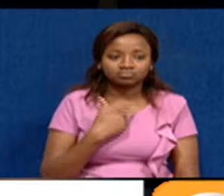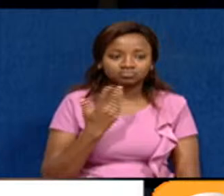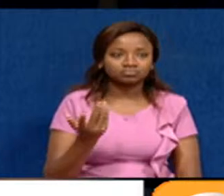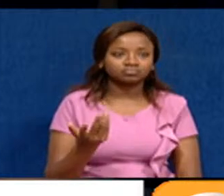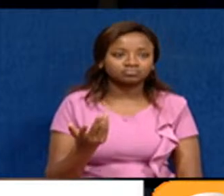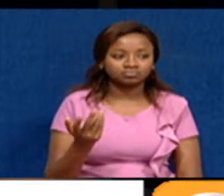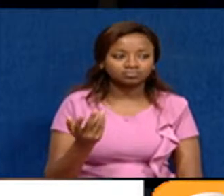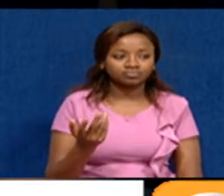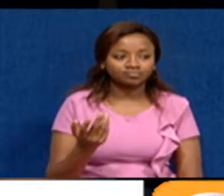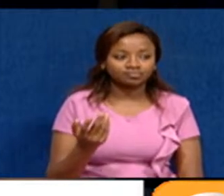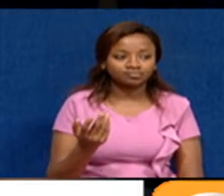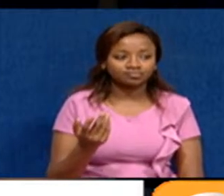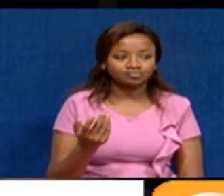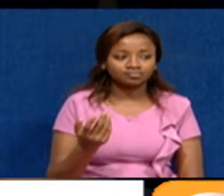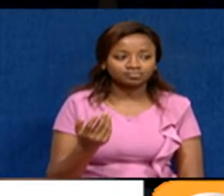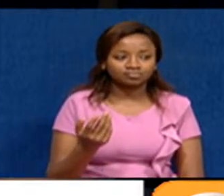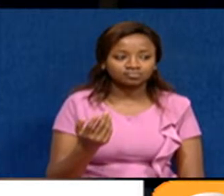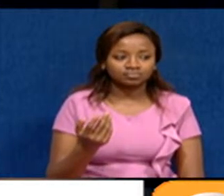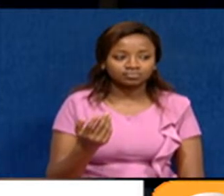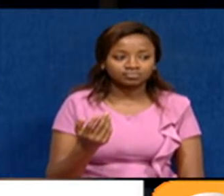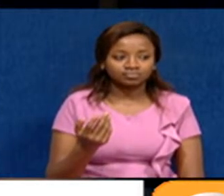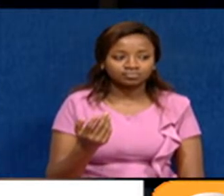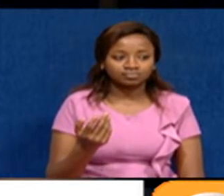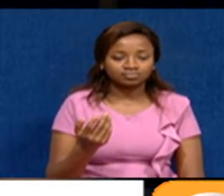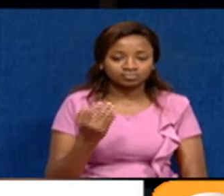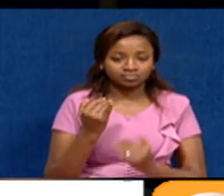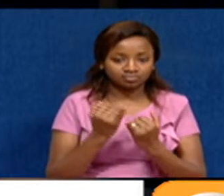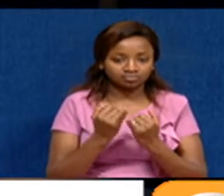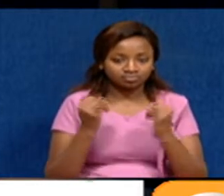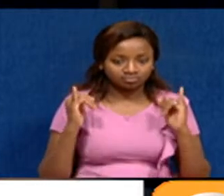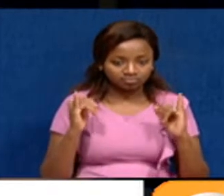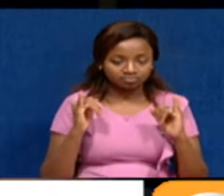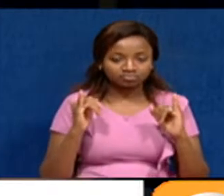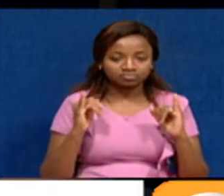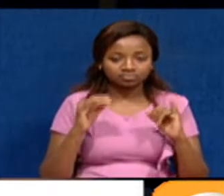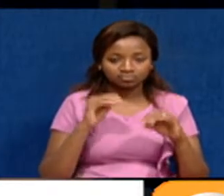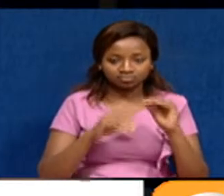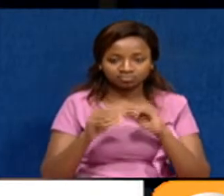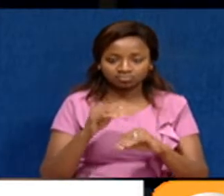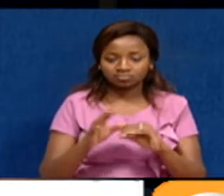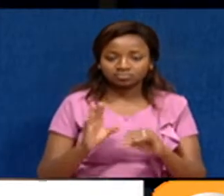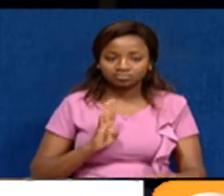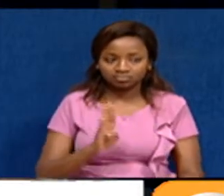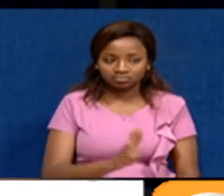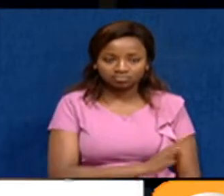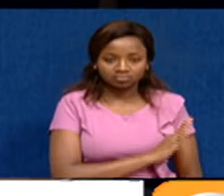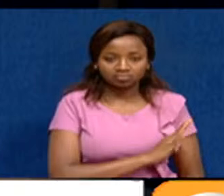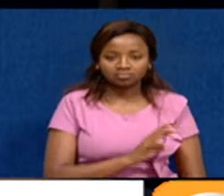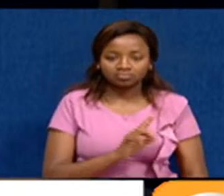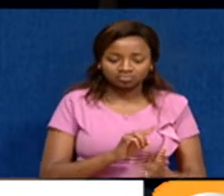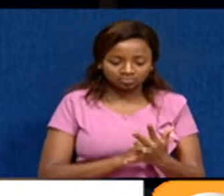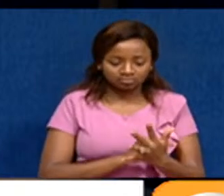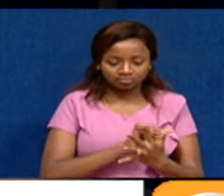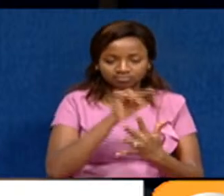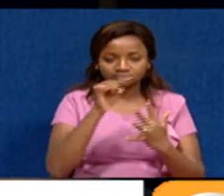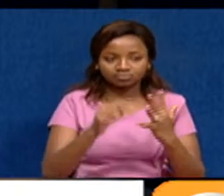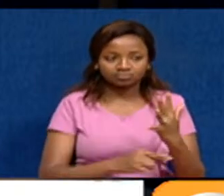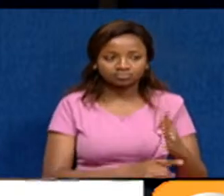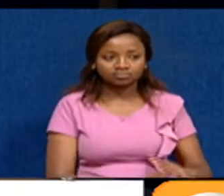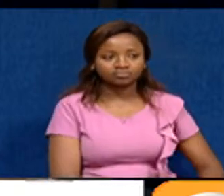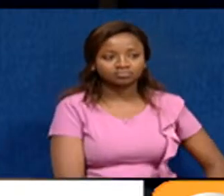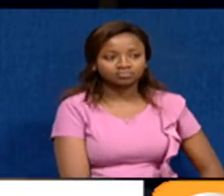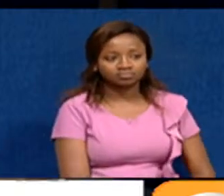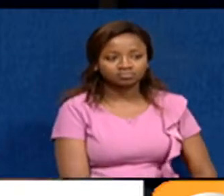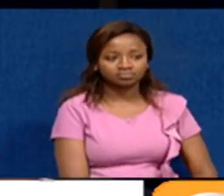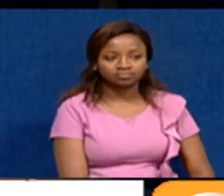have the electoral independent electoral board. Yes. Now, all these briefly, are please,